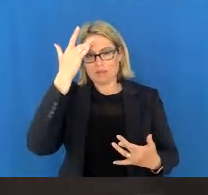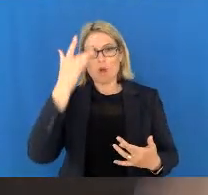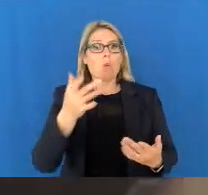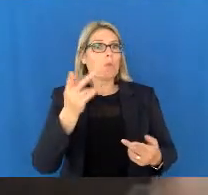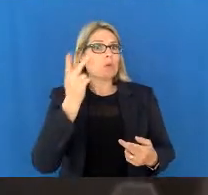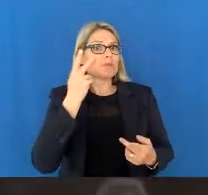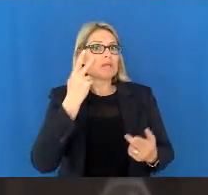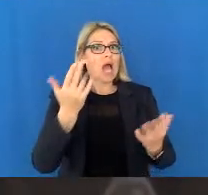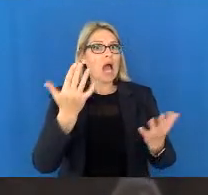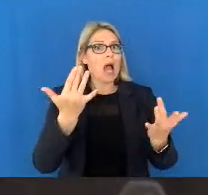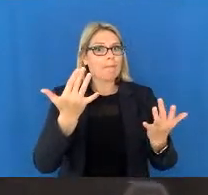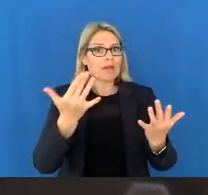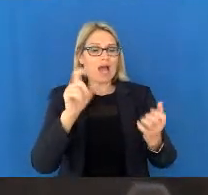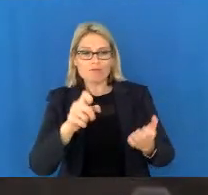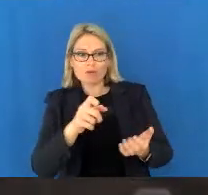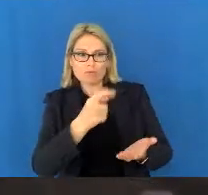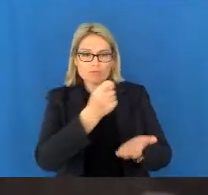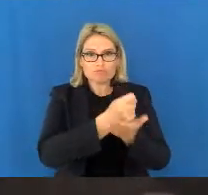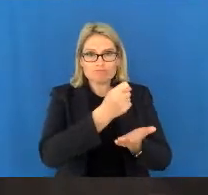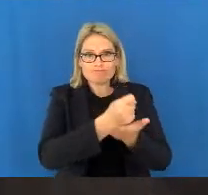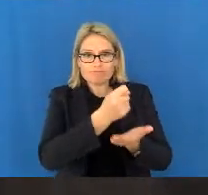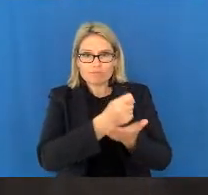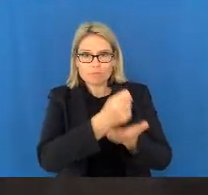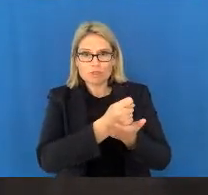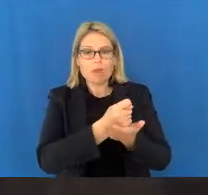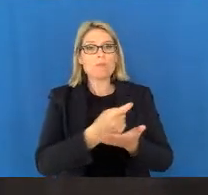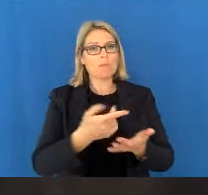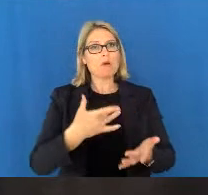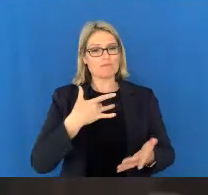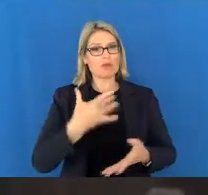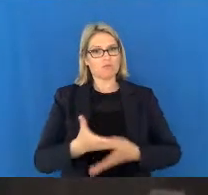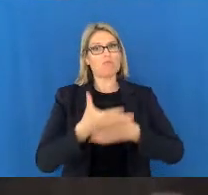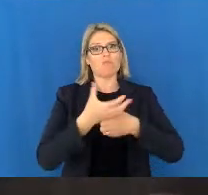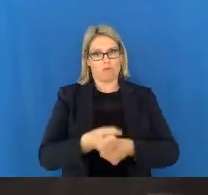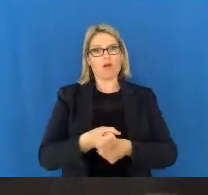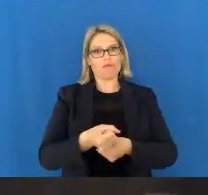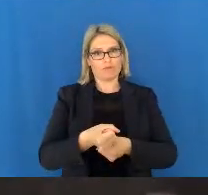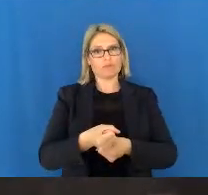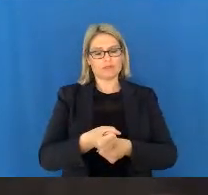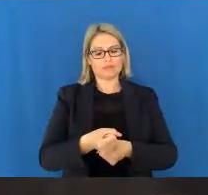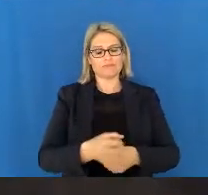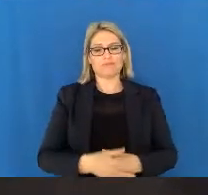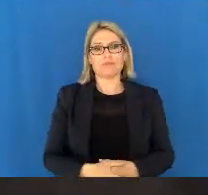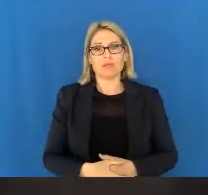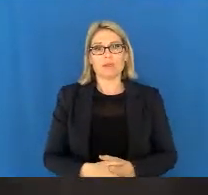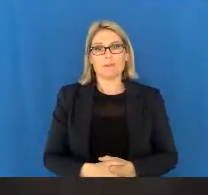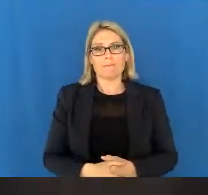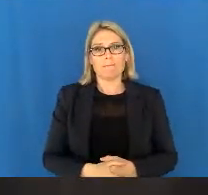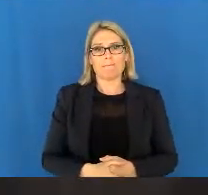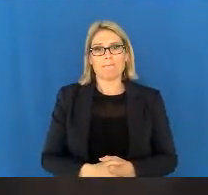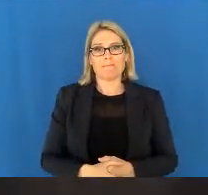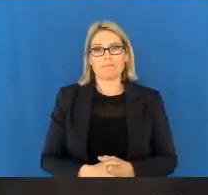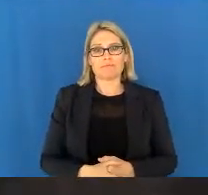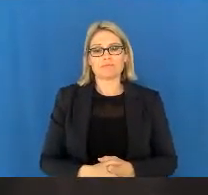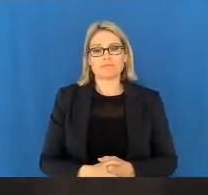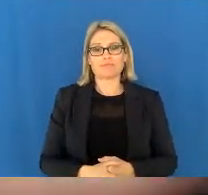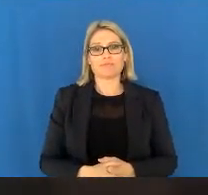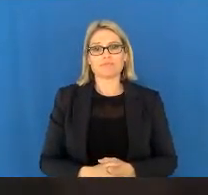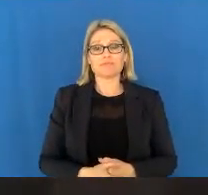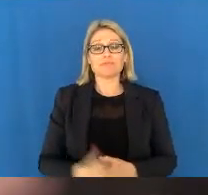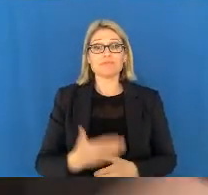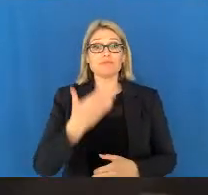may have to be treated, but still, we're rather confident. On a positive note, when it comes